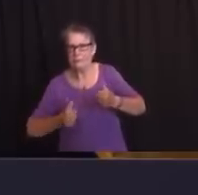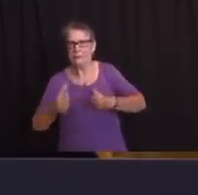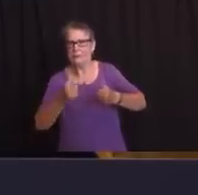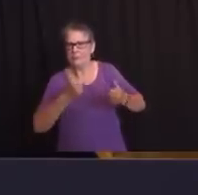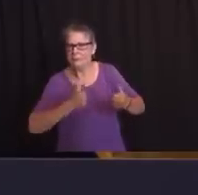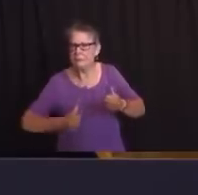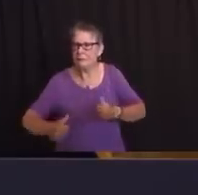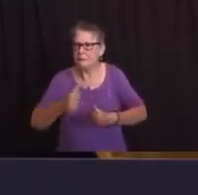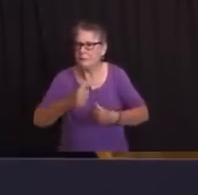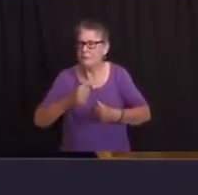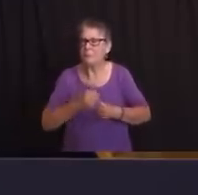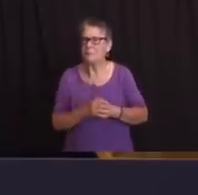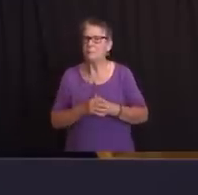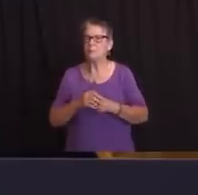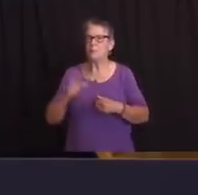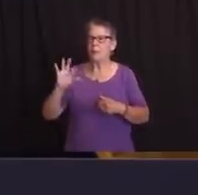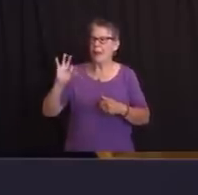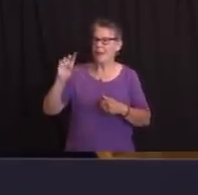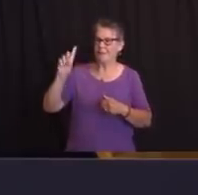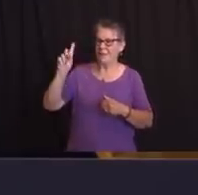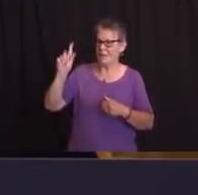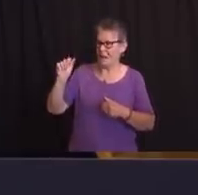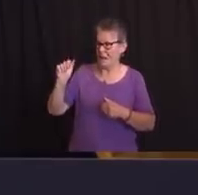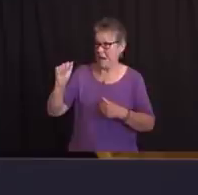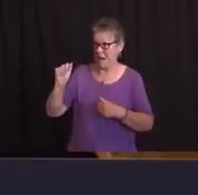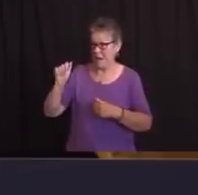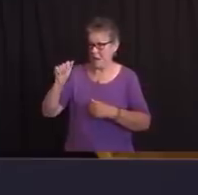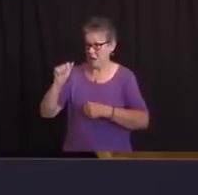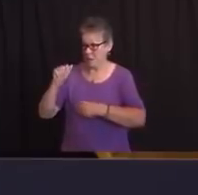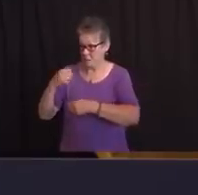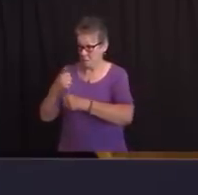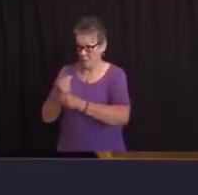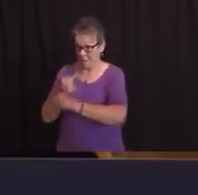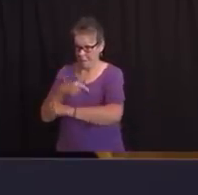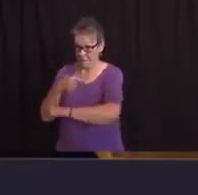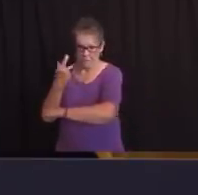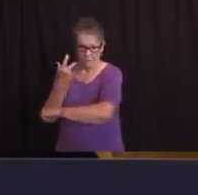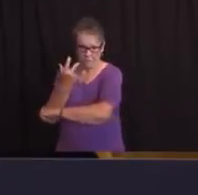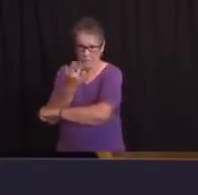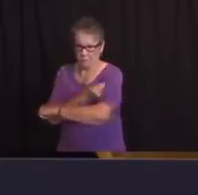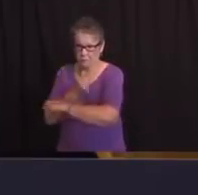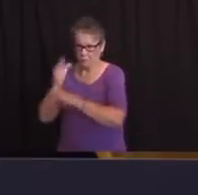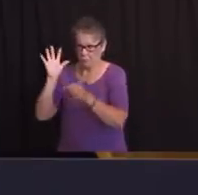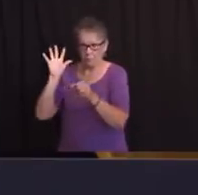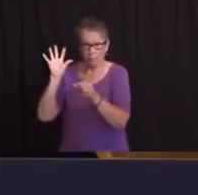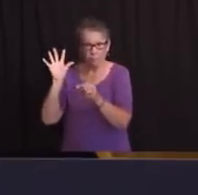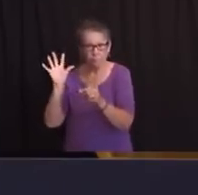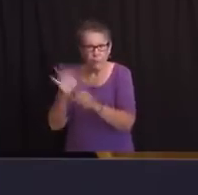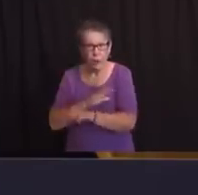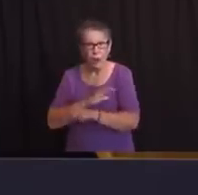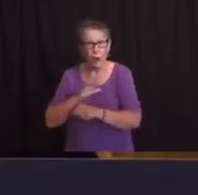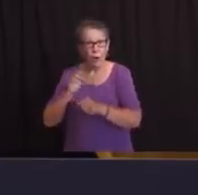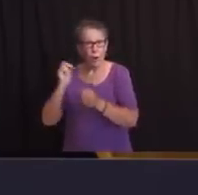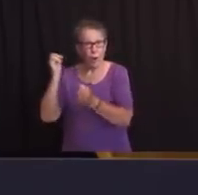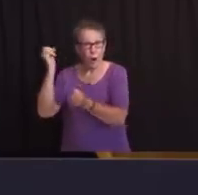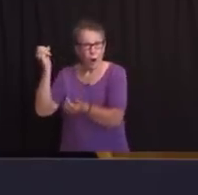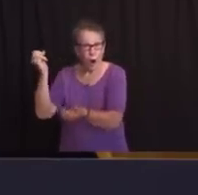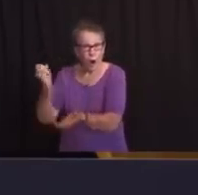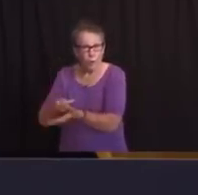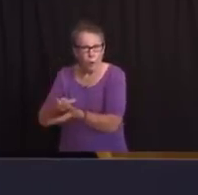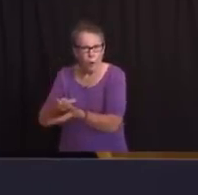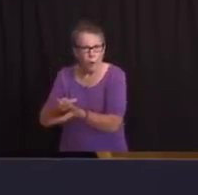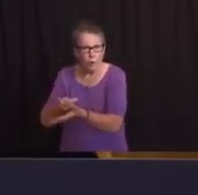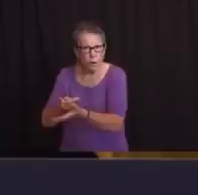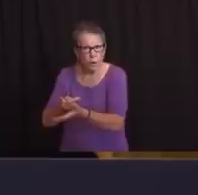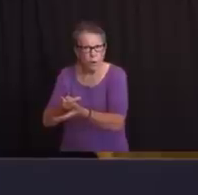fully authorized vaccine, is that what you're asking? Yeah. What restrictions, what vaccine requirements would you